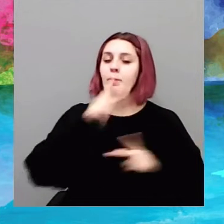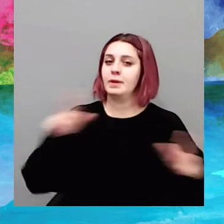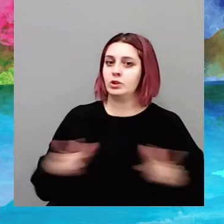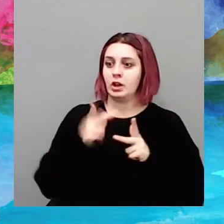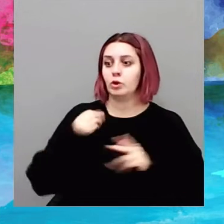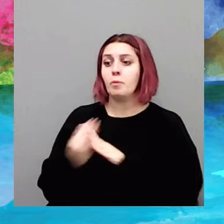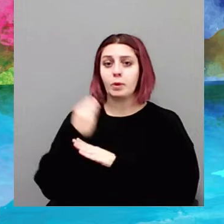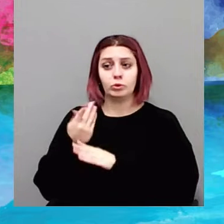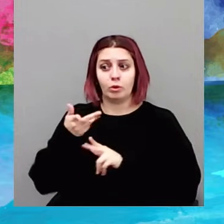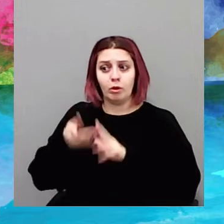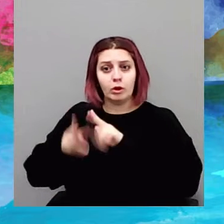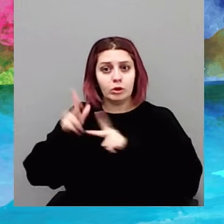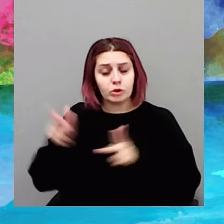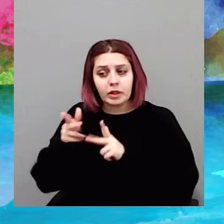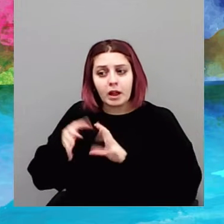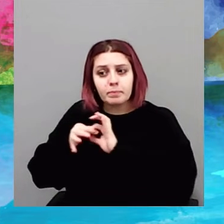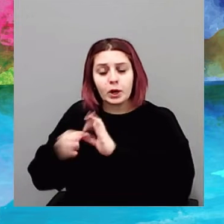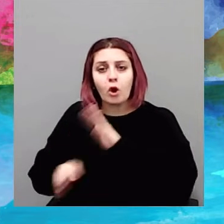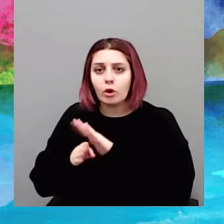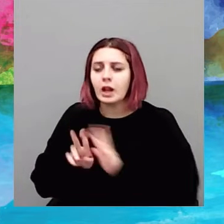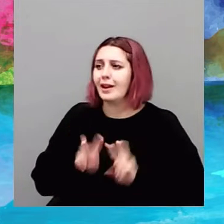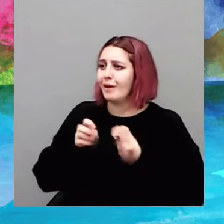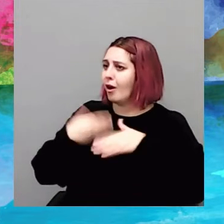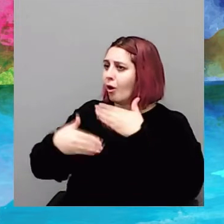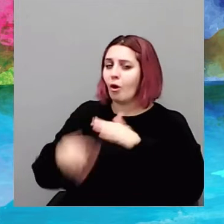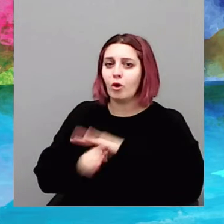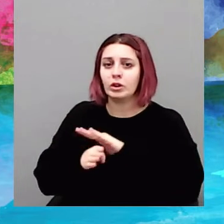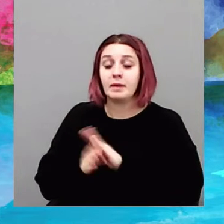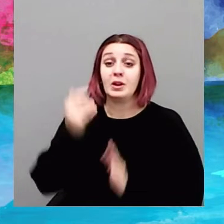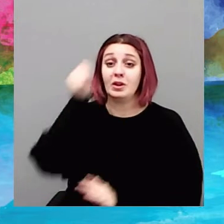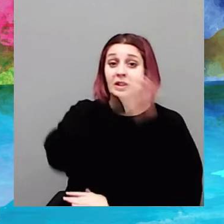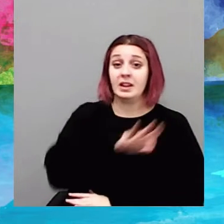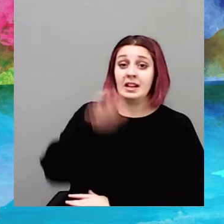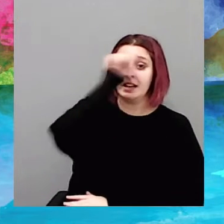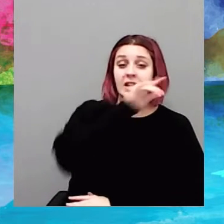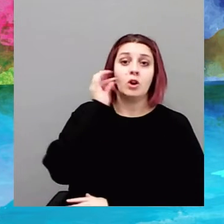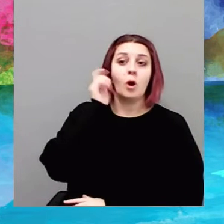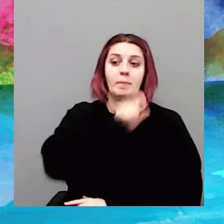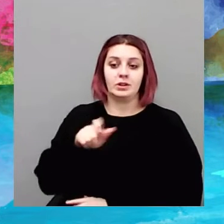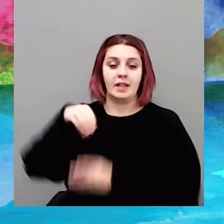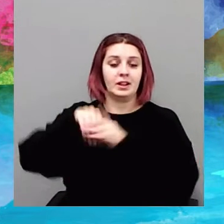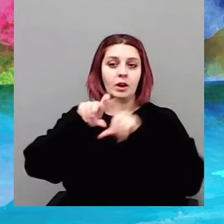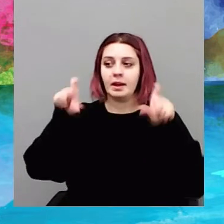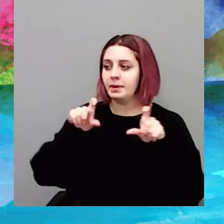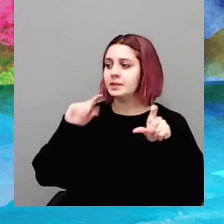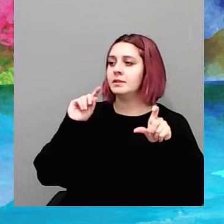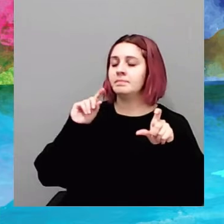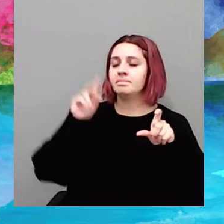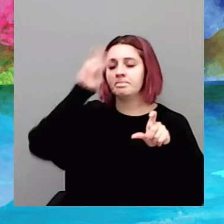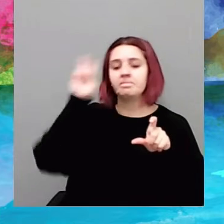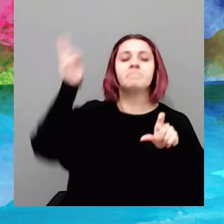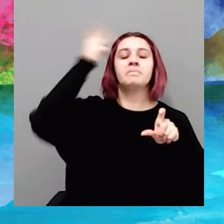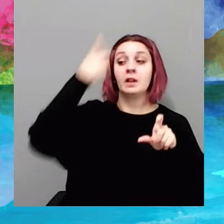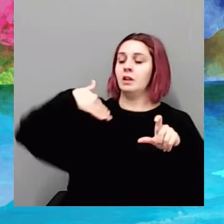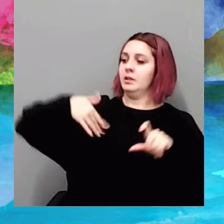social corporate responsibility with companies, with schools, and we want